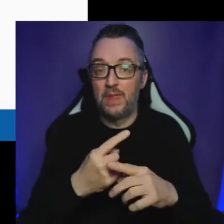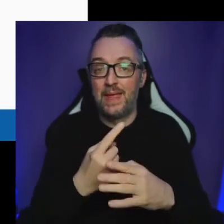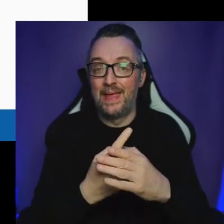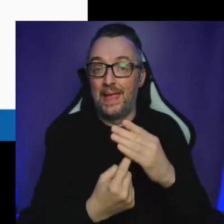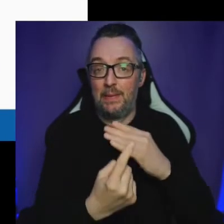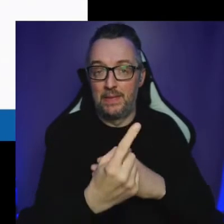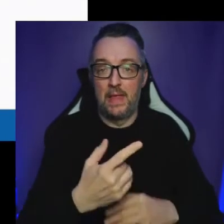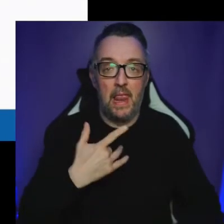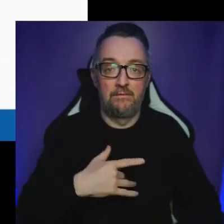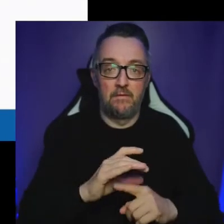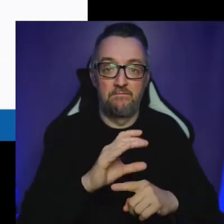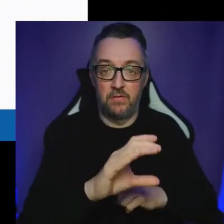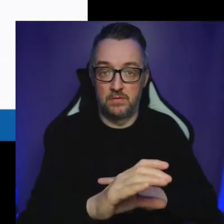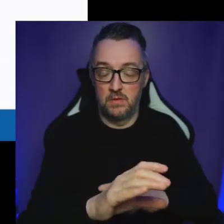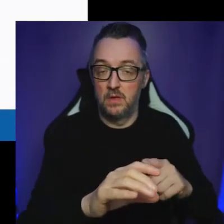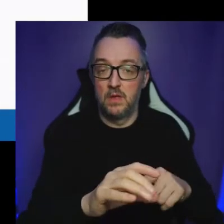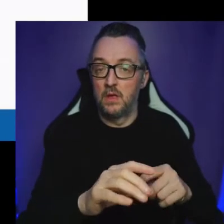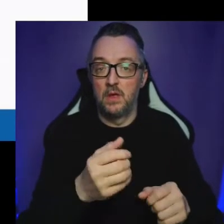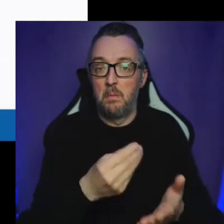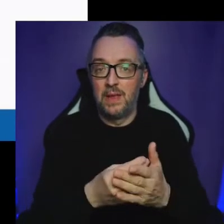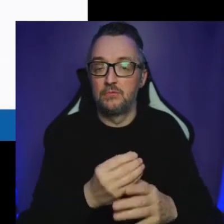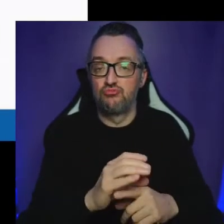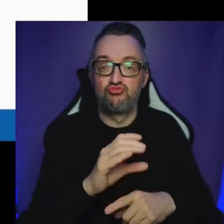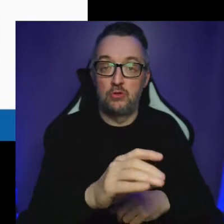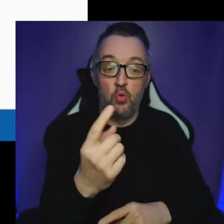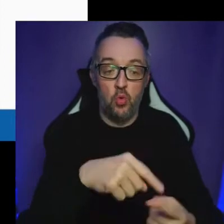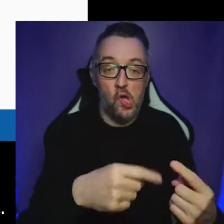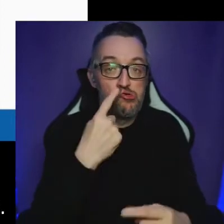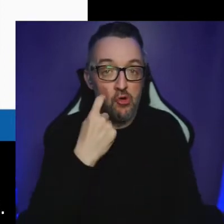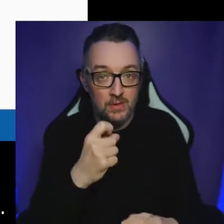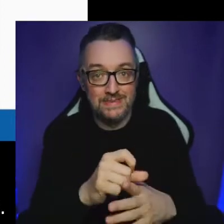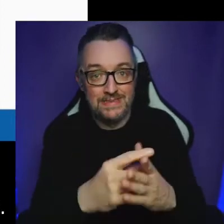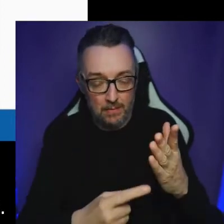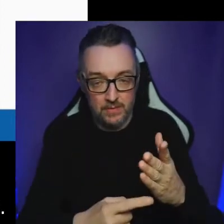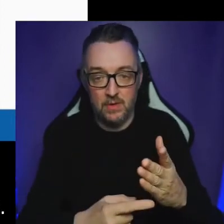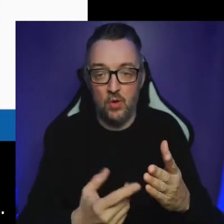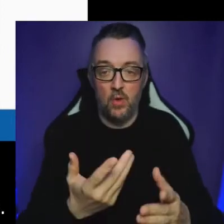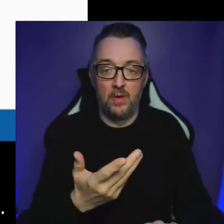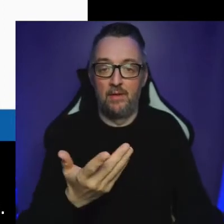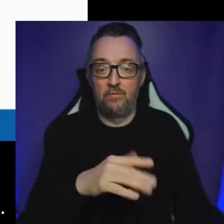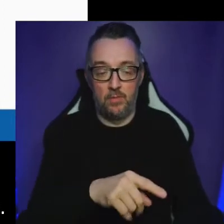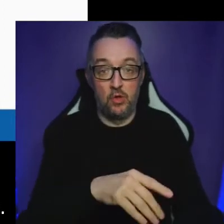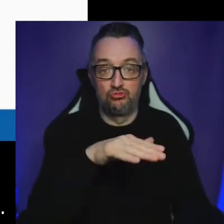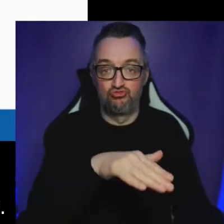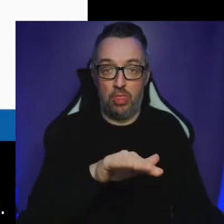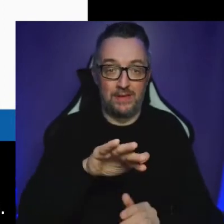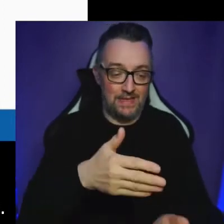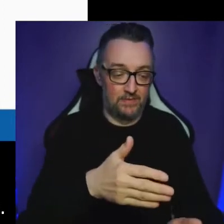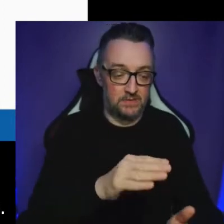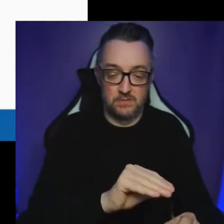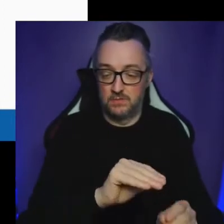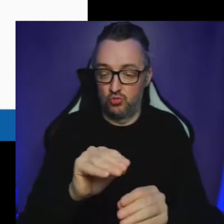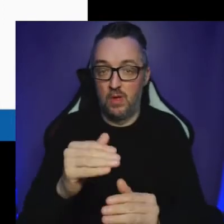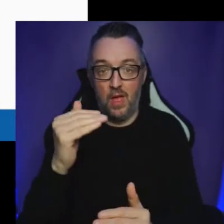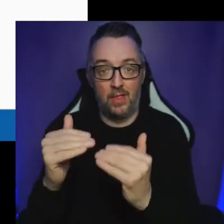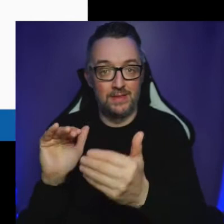Fund. So this provides grants to young disabled people transitioning from child services to adult services,